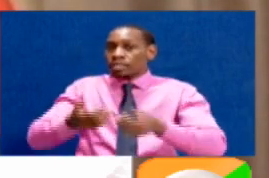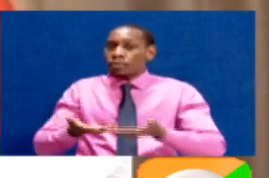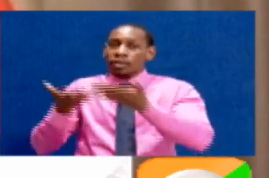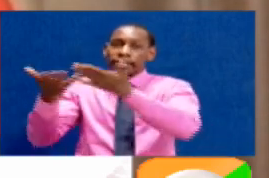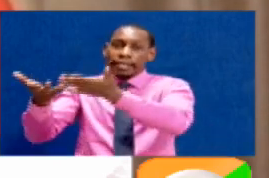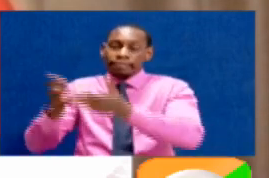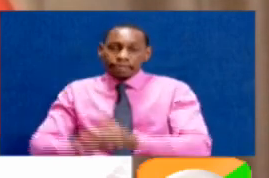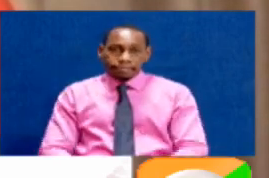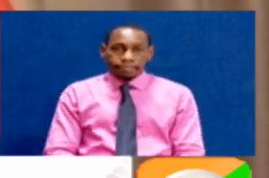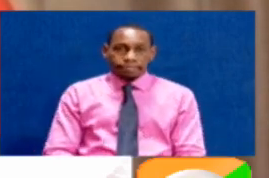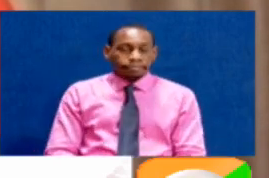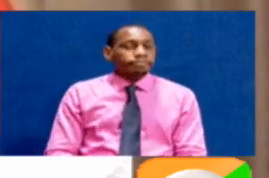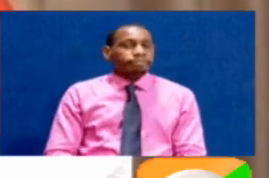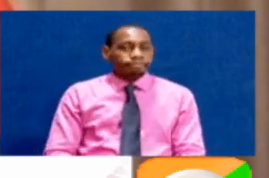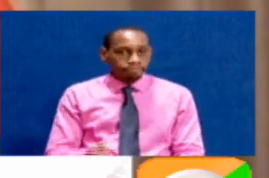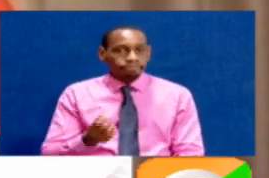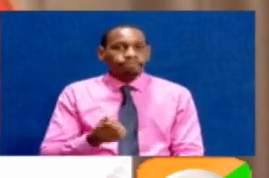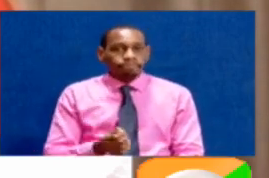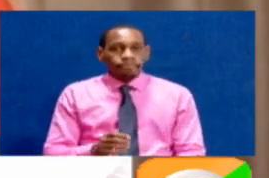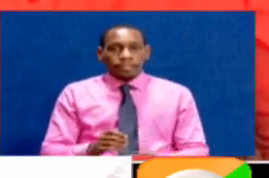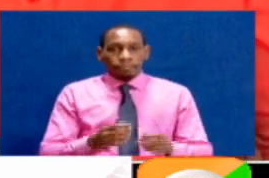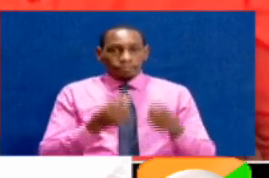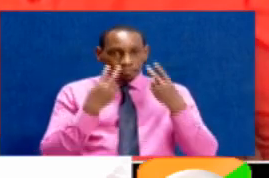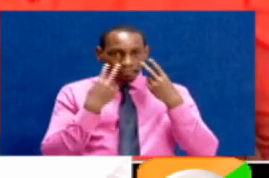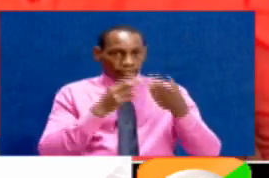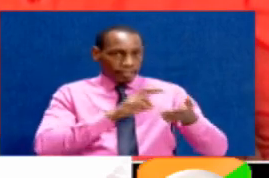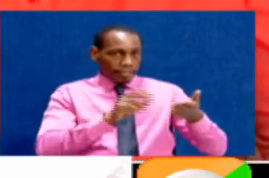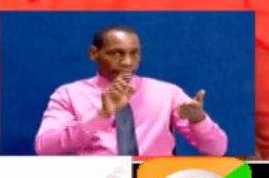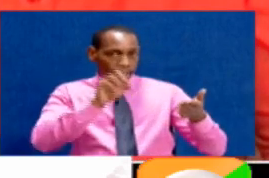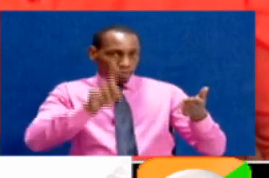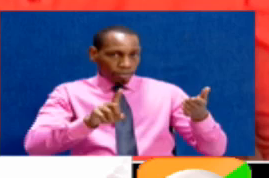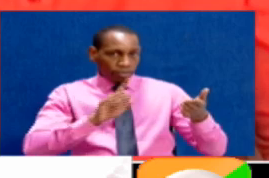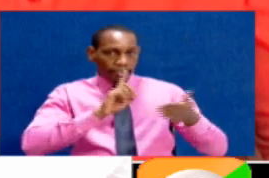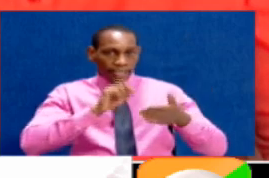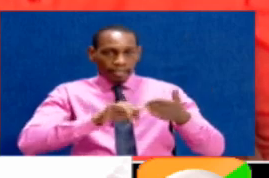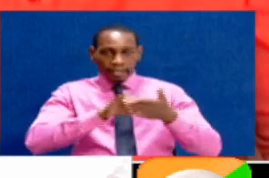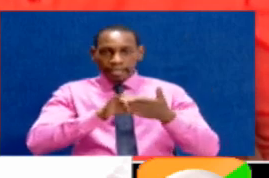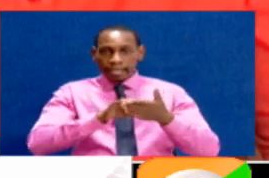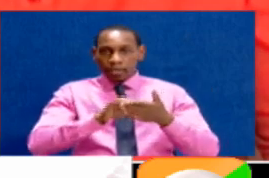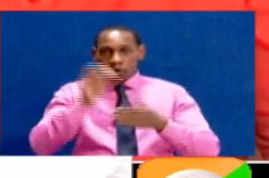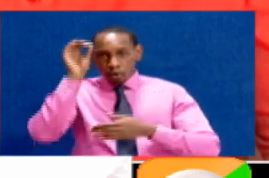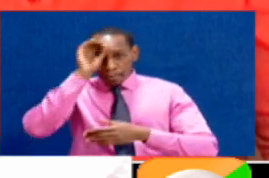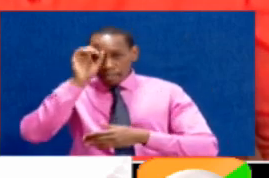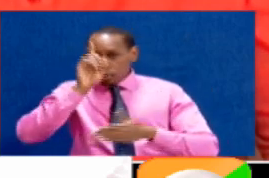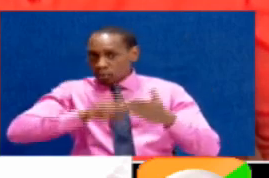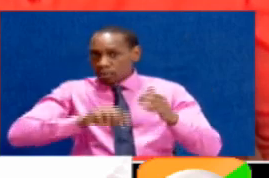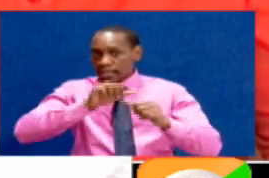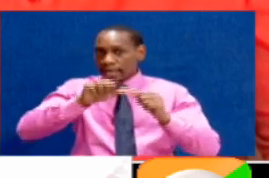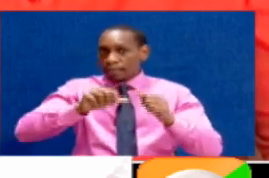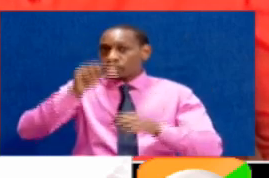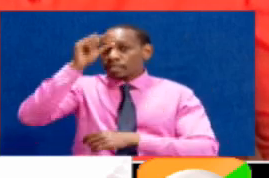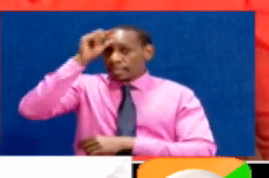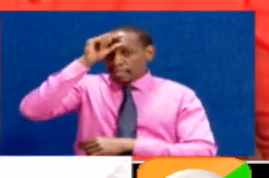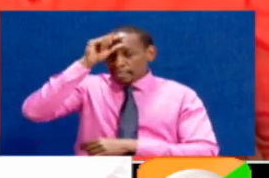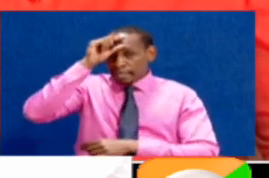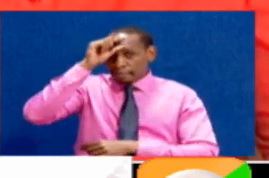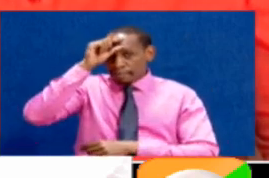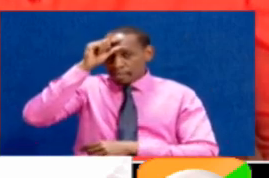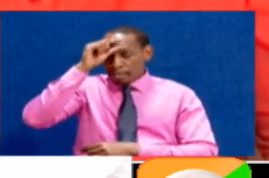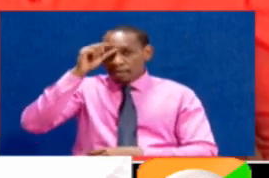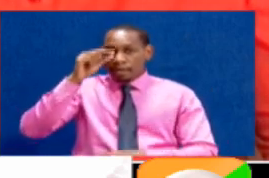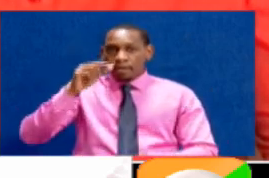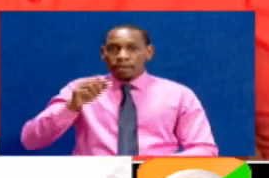deliver? Right. I see a question here from Mofa saying, what's your take on the government